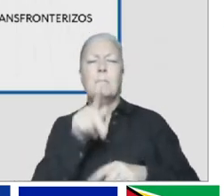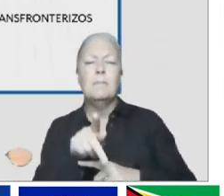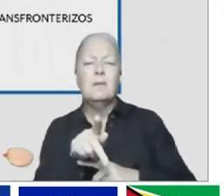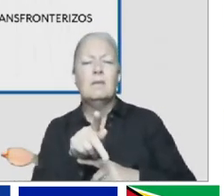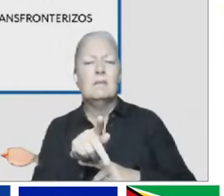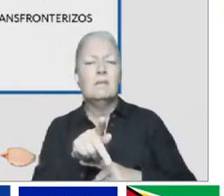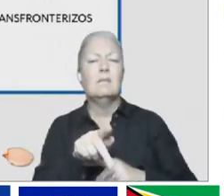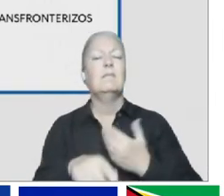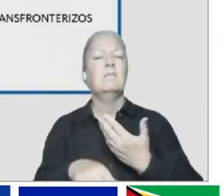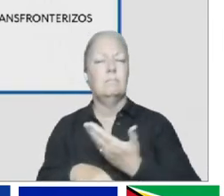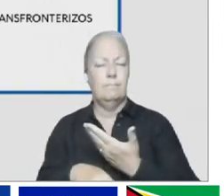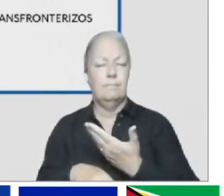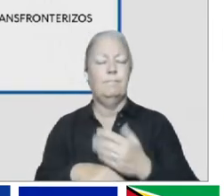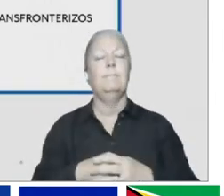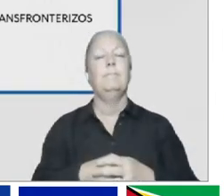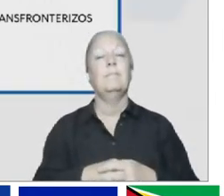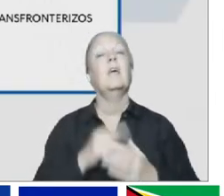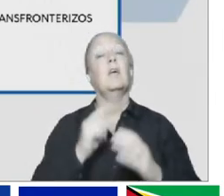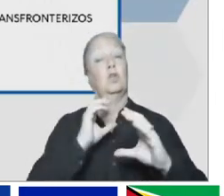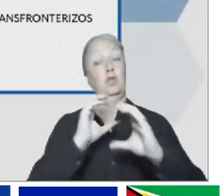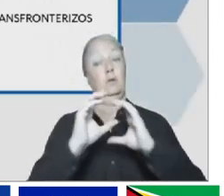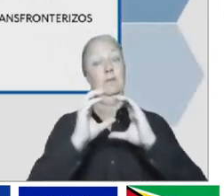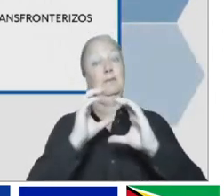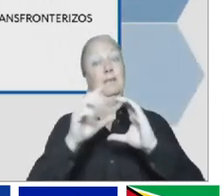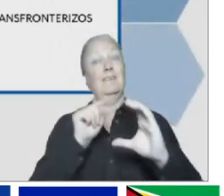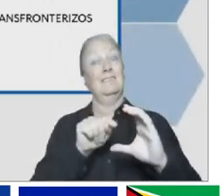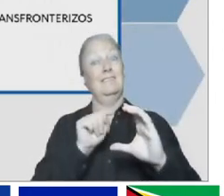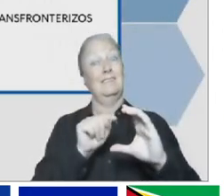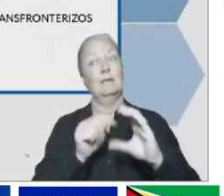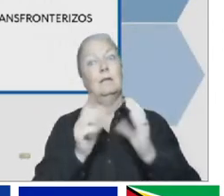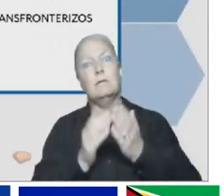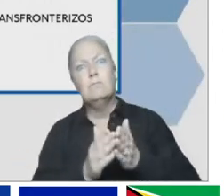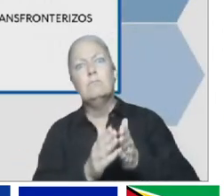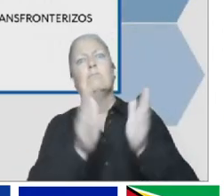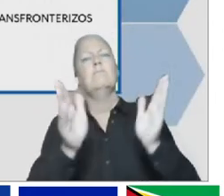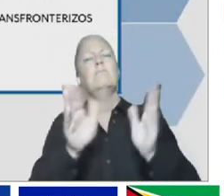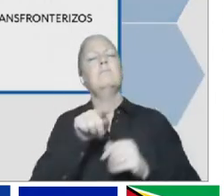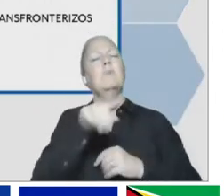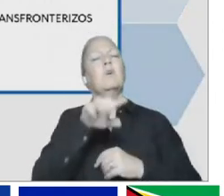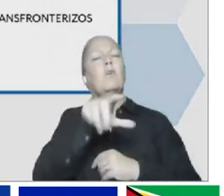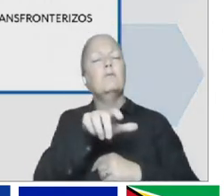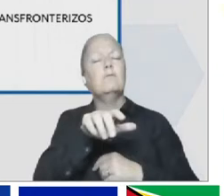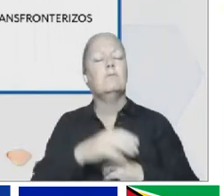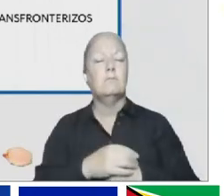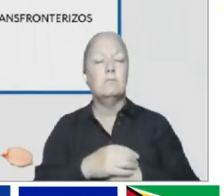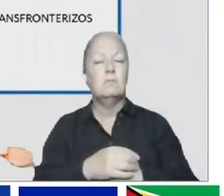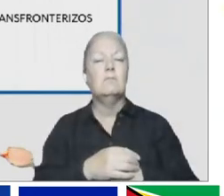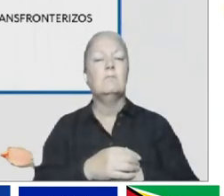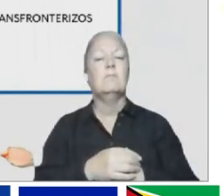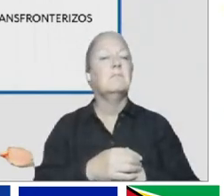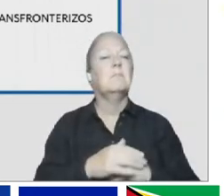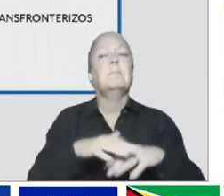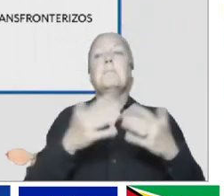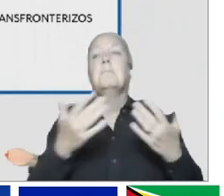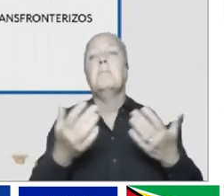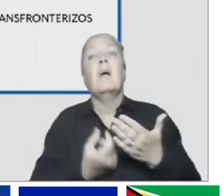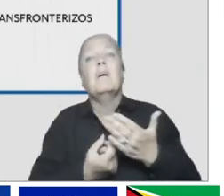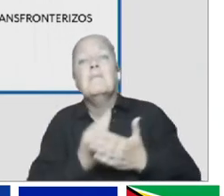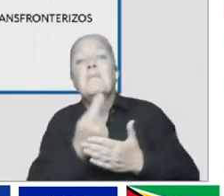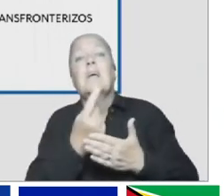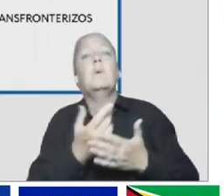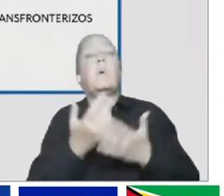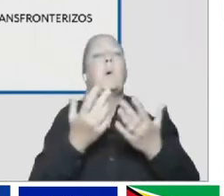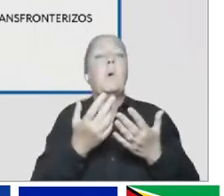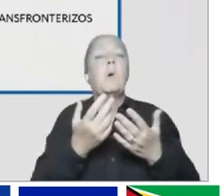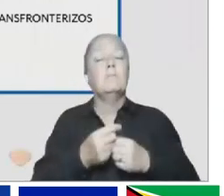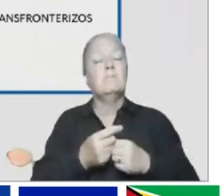communication to the society as a whole on any of the events that may be taking place, its impact in the case of